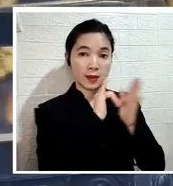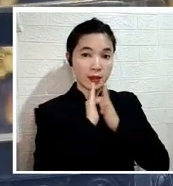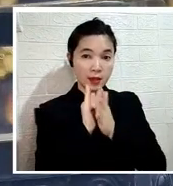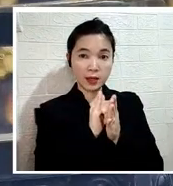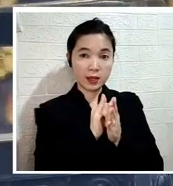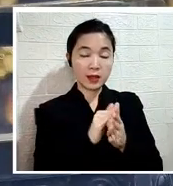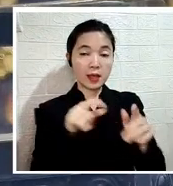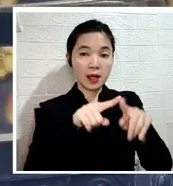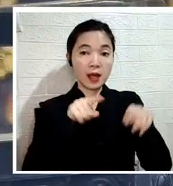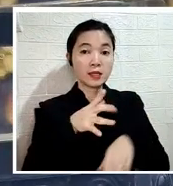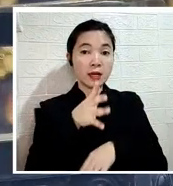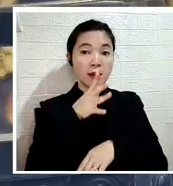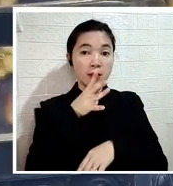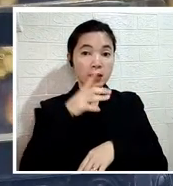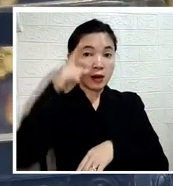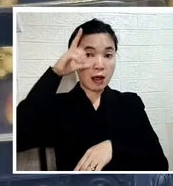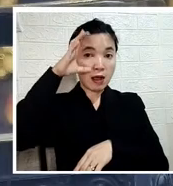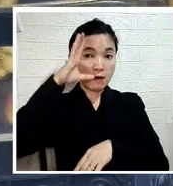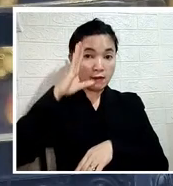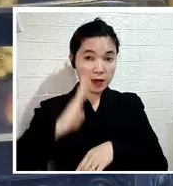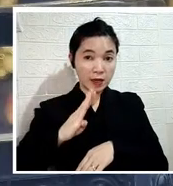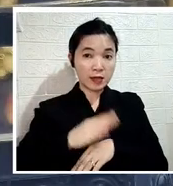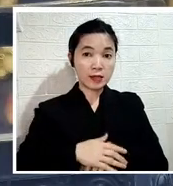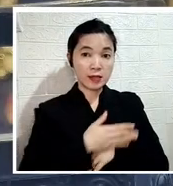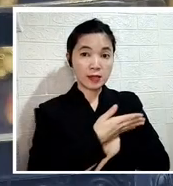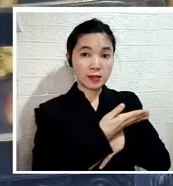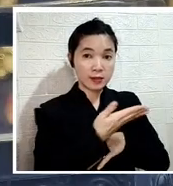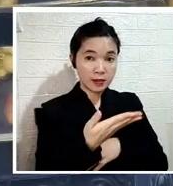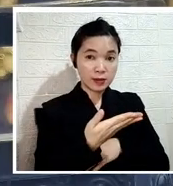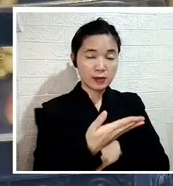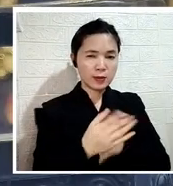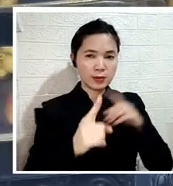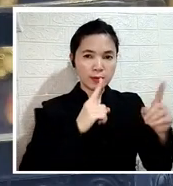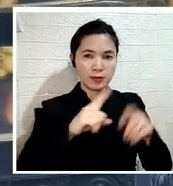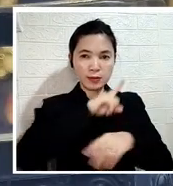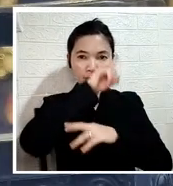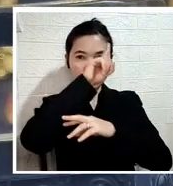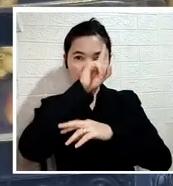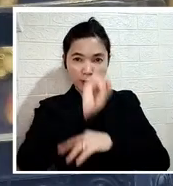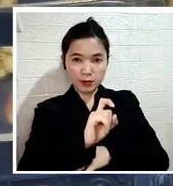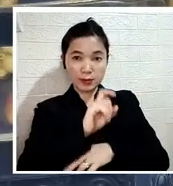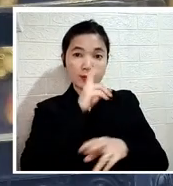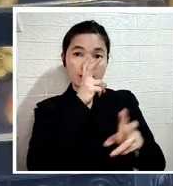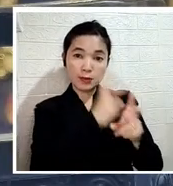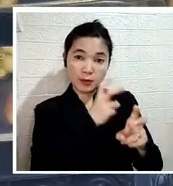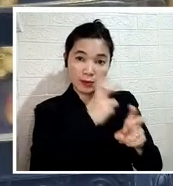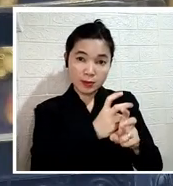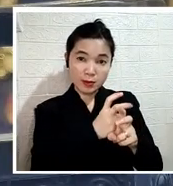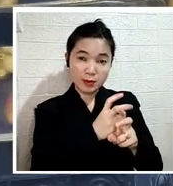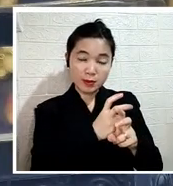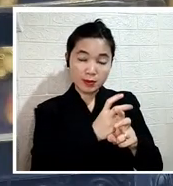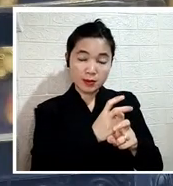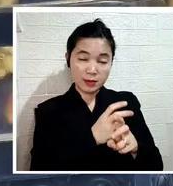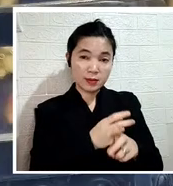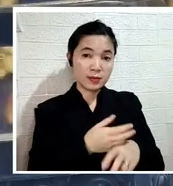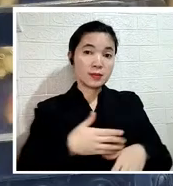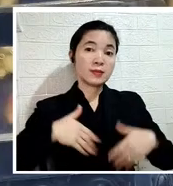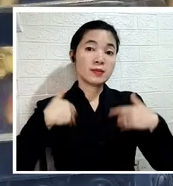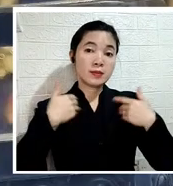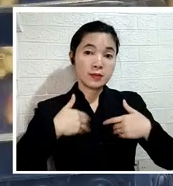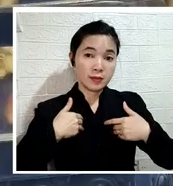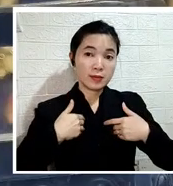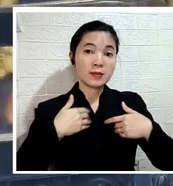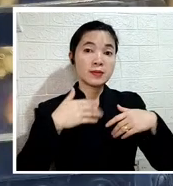of God confronted her own questions and difficulties in her youth, may she renew